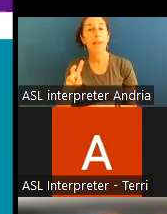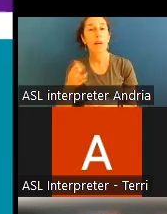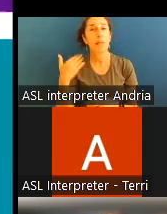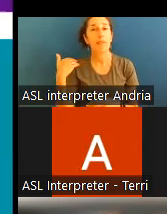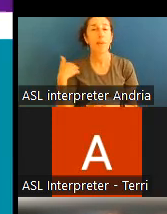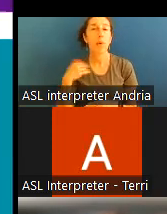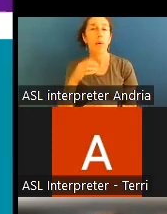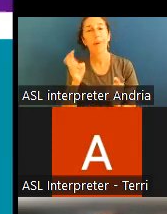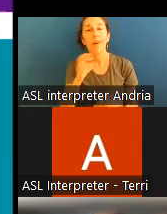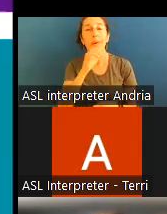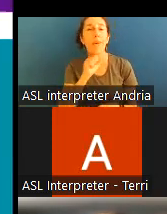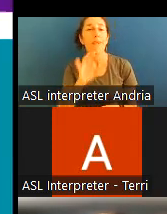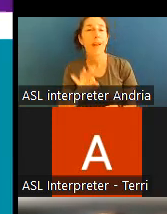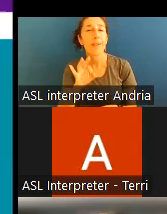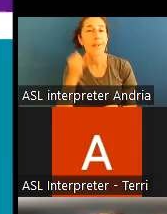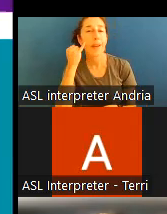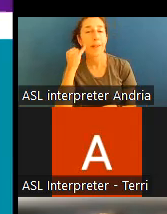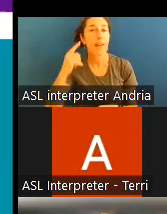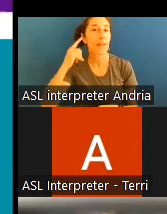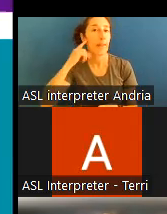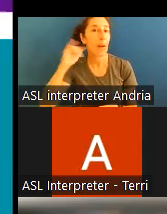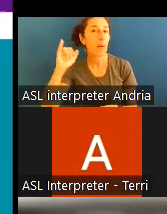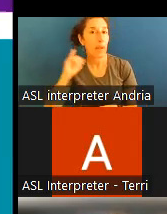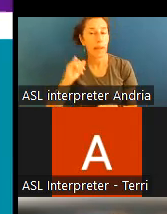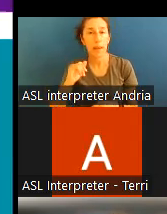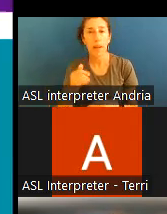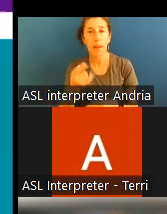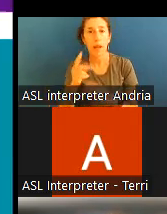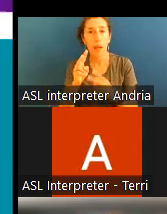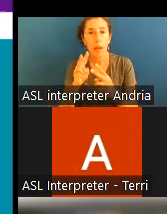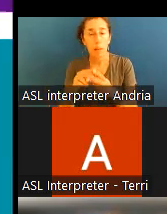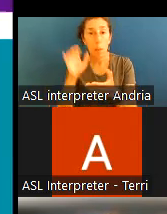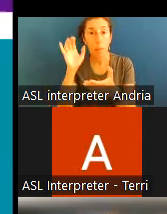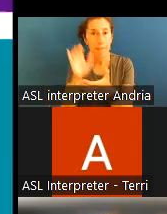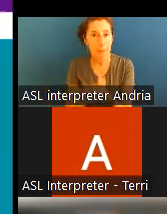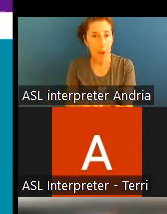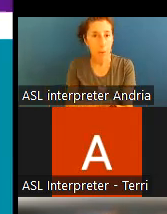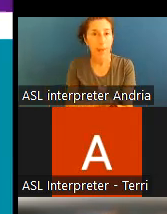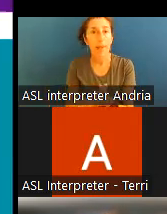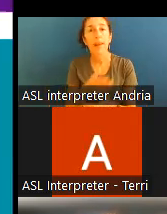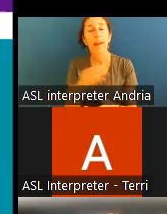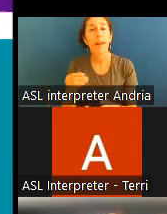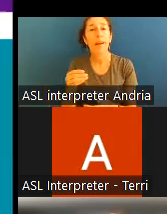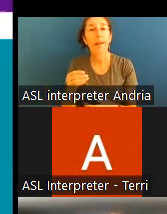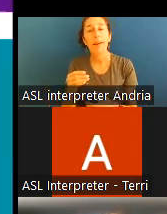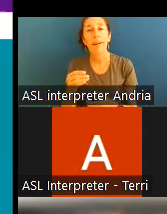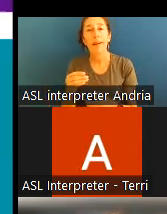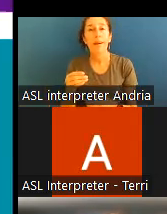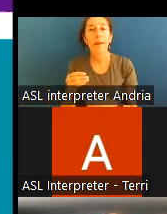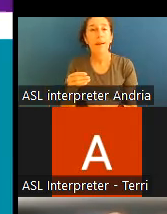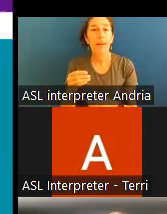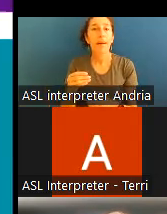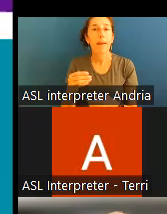and were of opposite sexes. With intimate partner violence, we remove a lot of